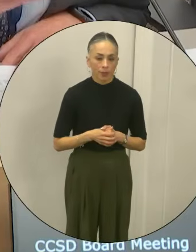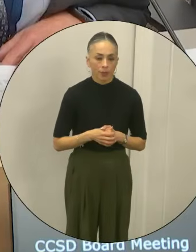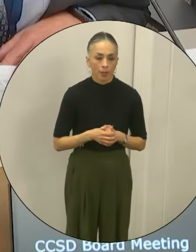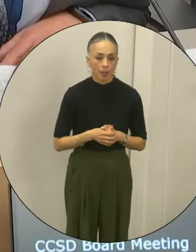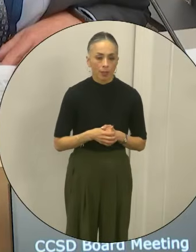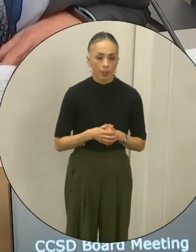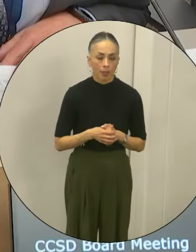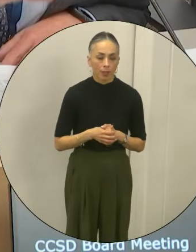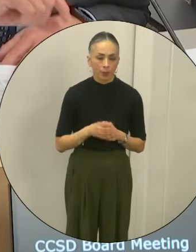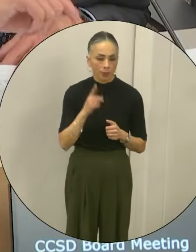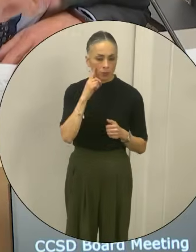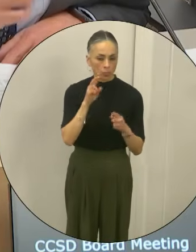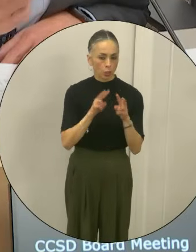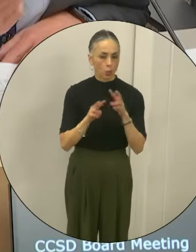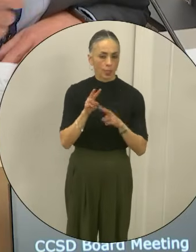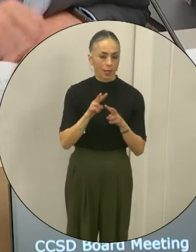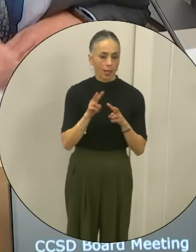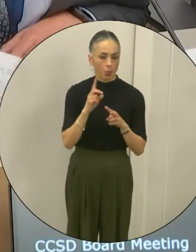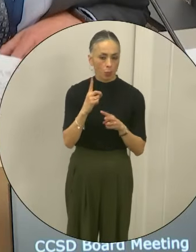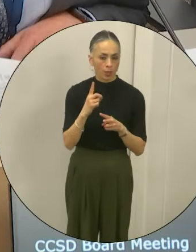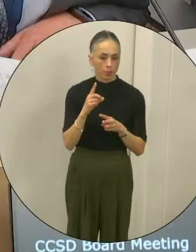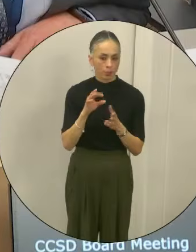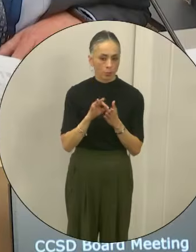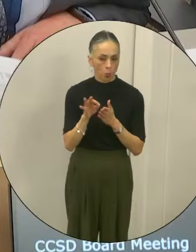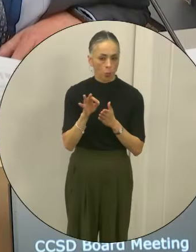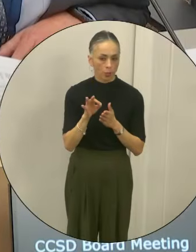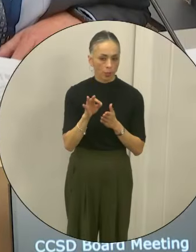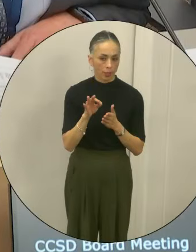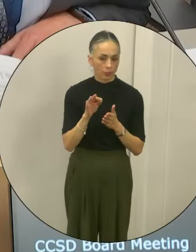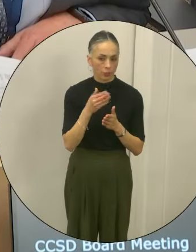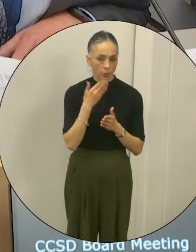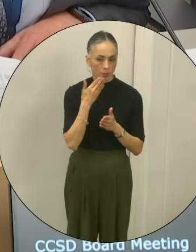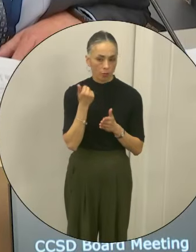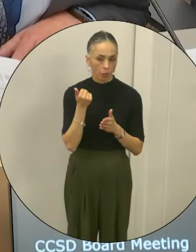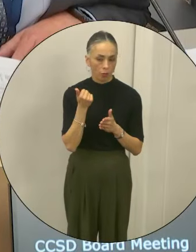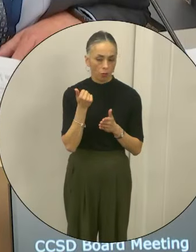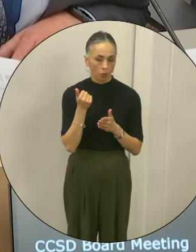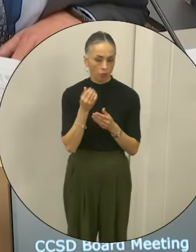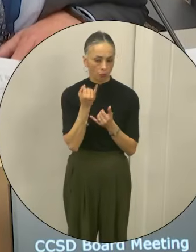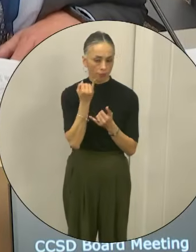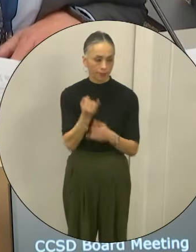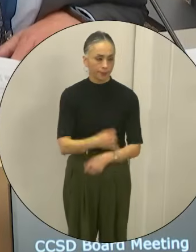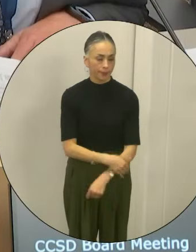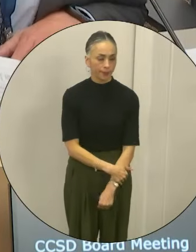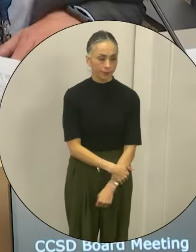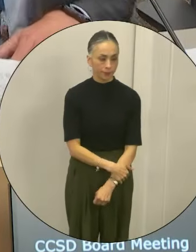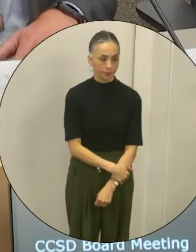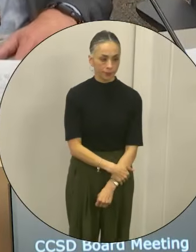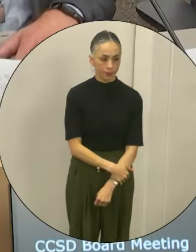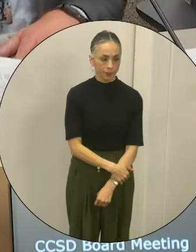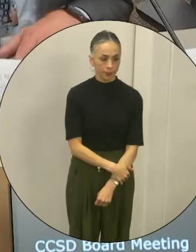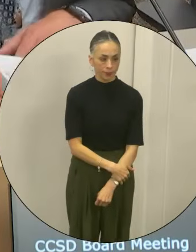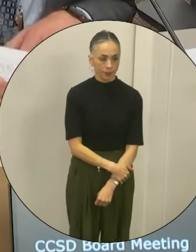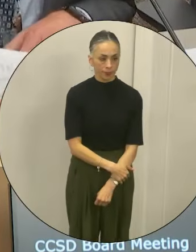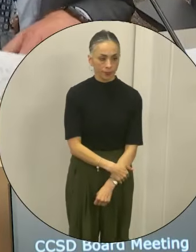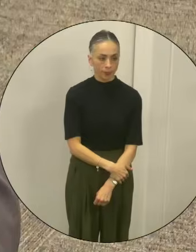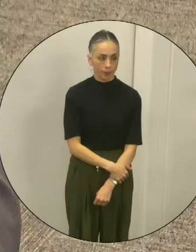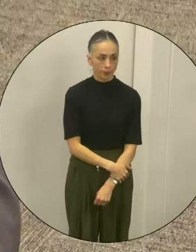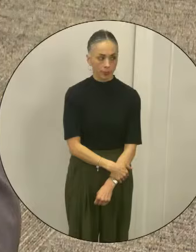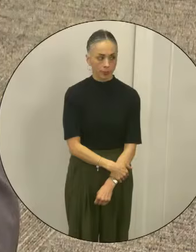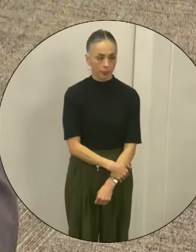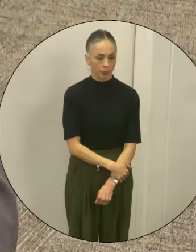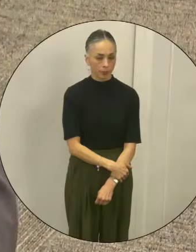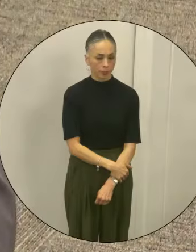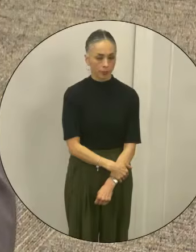varied that if we just look at a single score, it doesn't give you a good picture. Okay. But I do, to your point